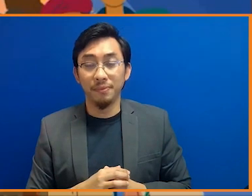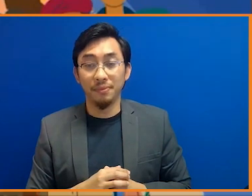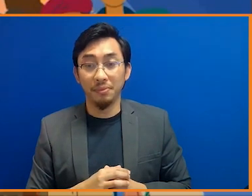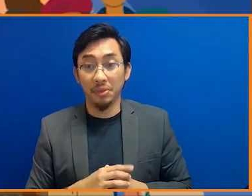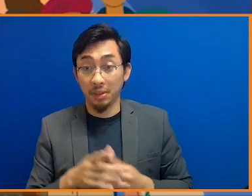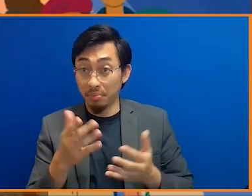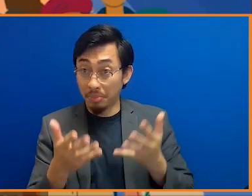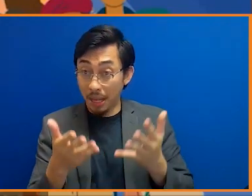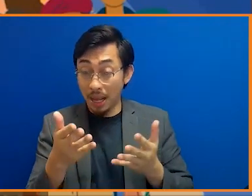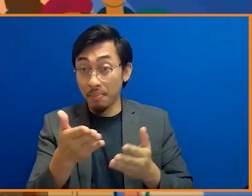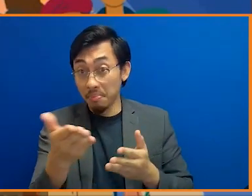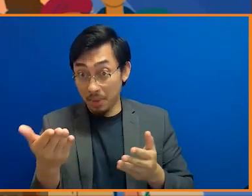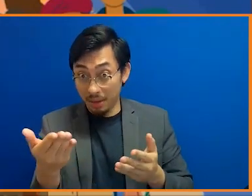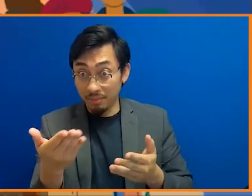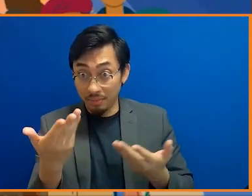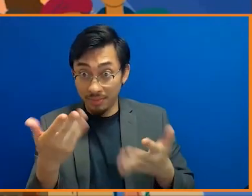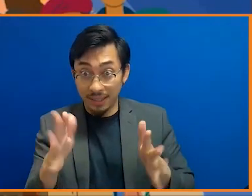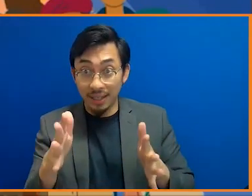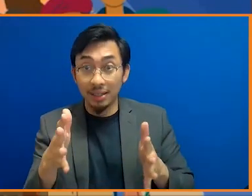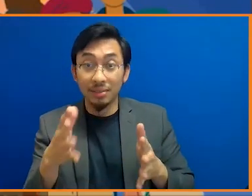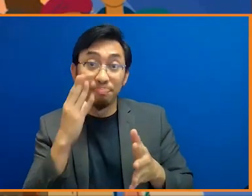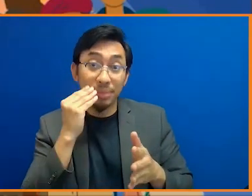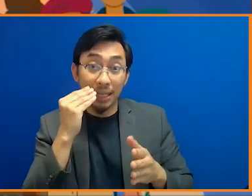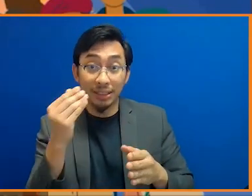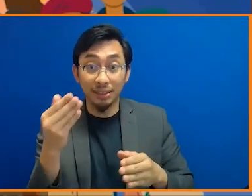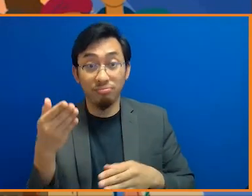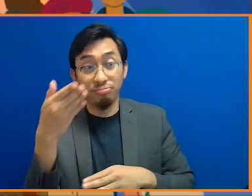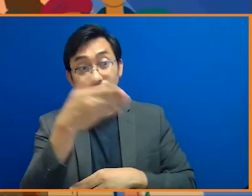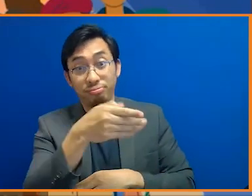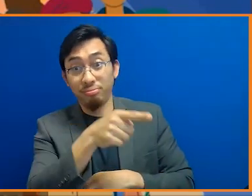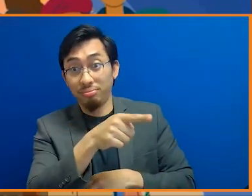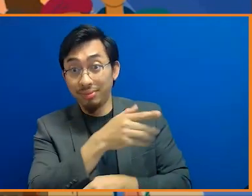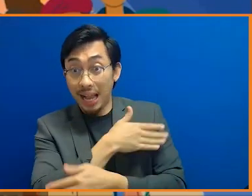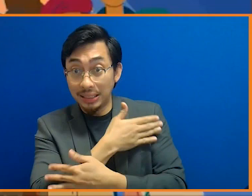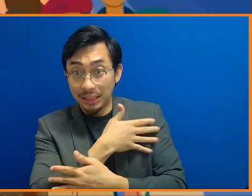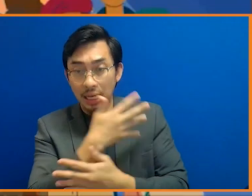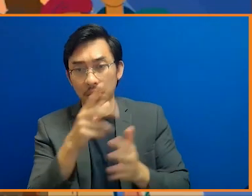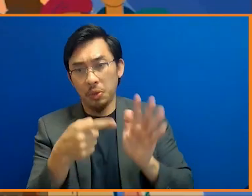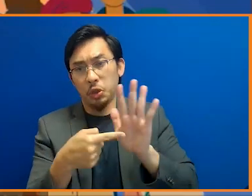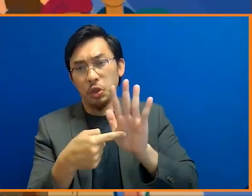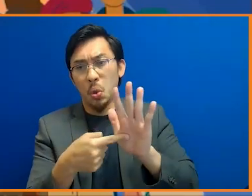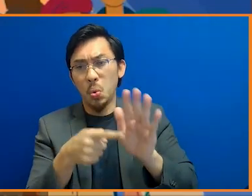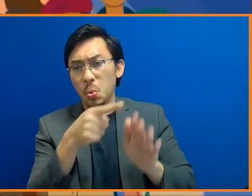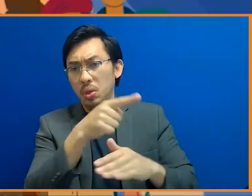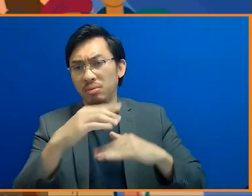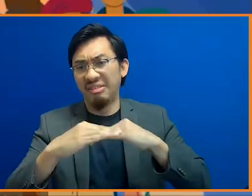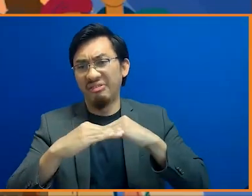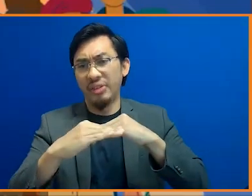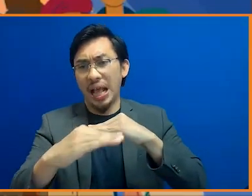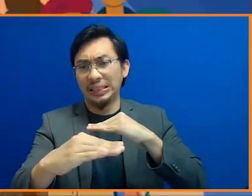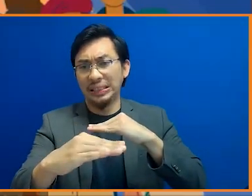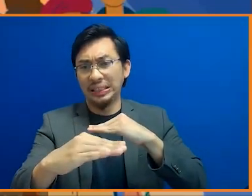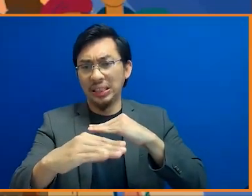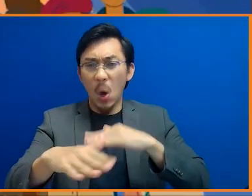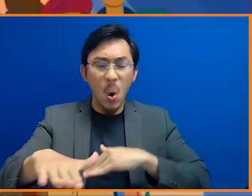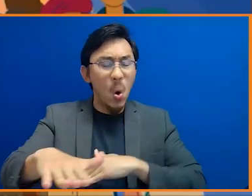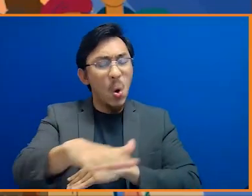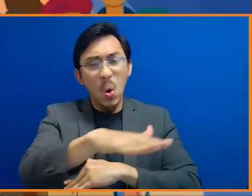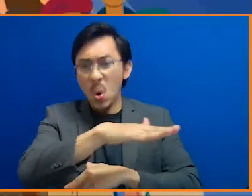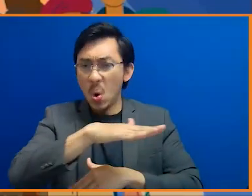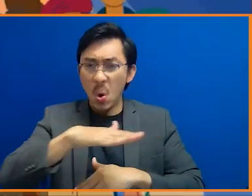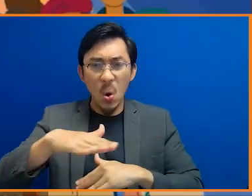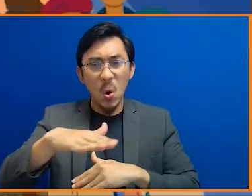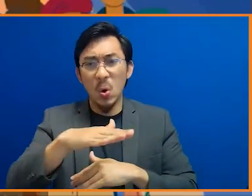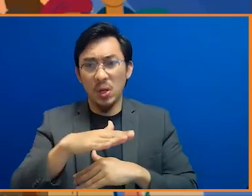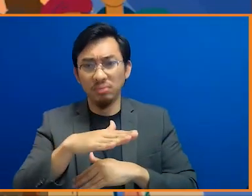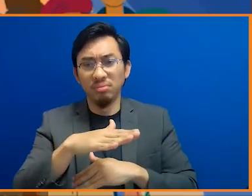if you are have never been to Banda Aceh, I just want to show you how flat it is. Banda Aceh. This is the